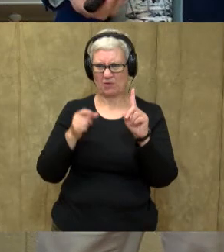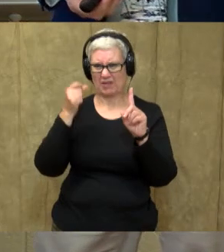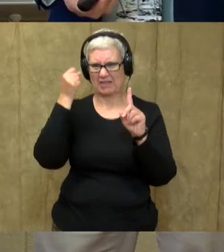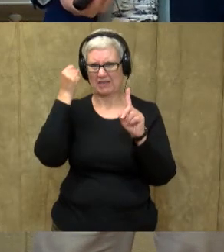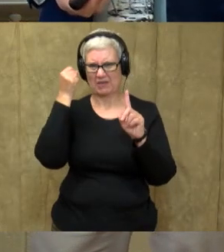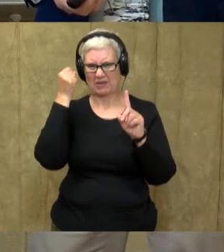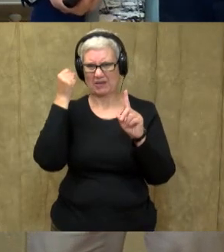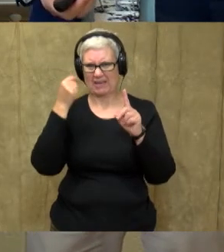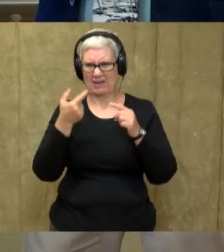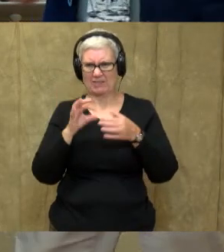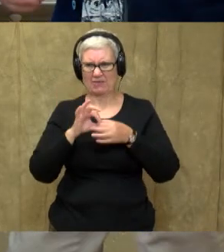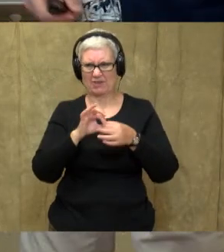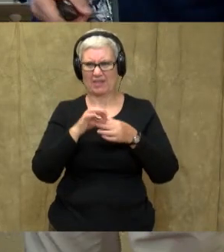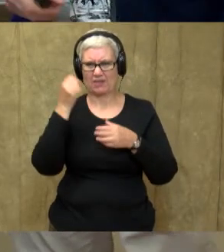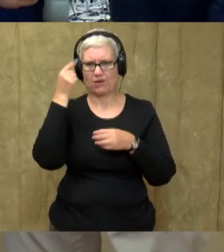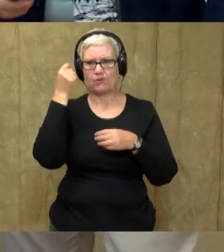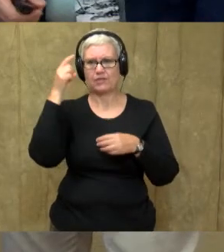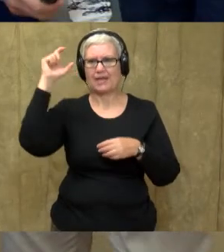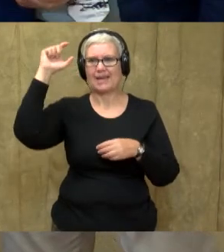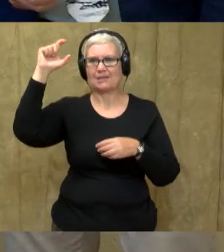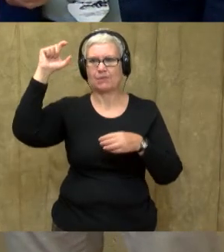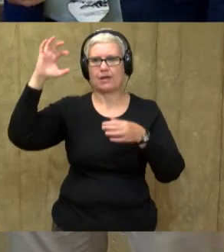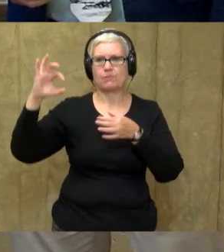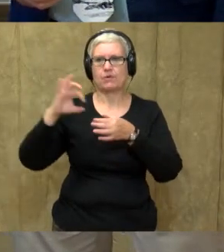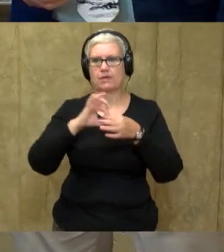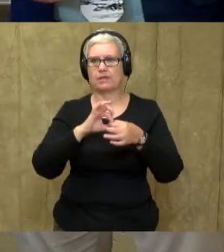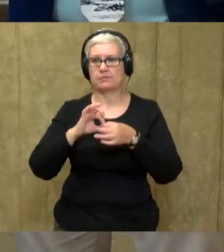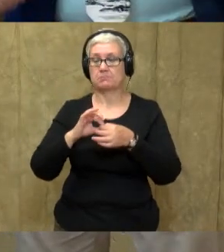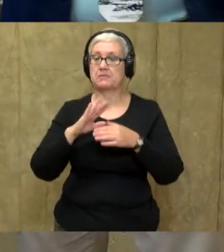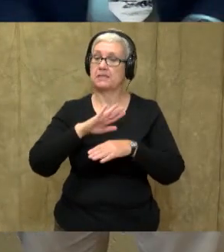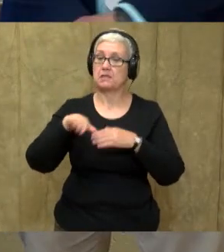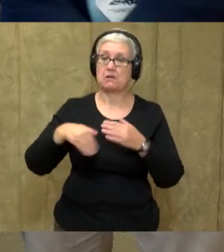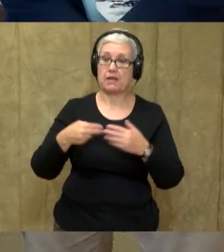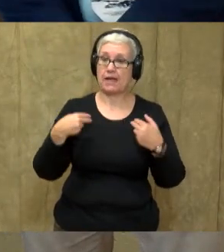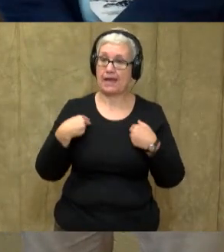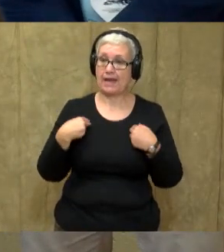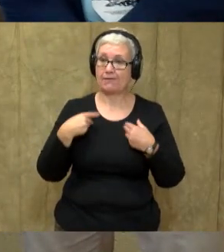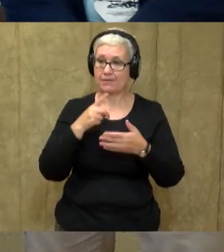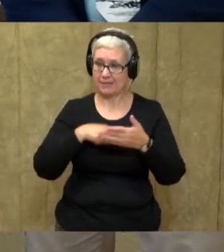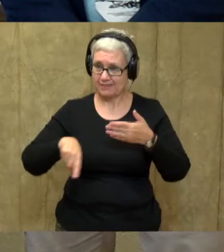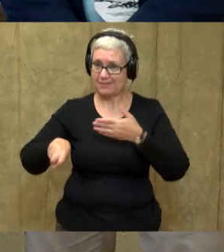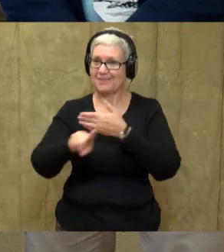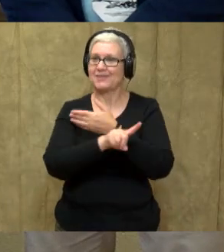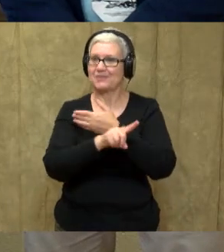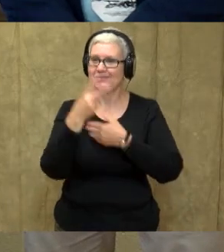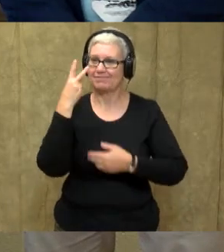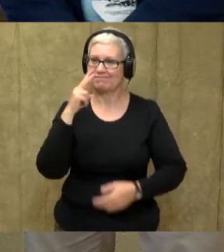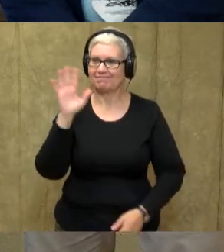exponent relationships? So that's all I have for this week. I will see you all next week.